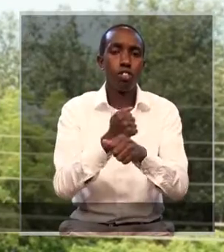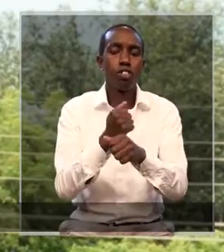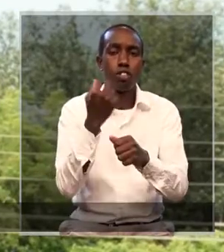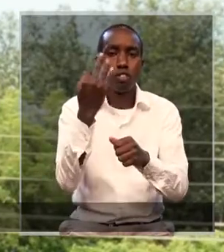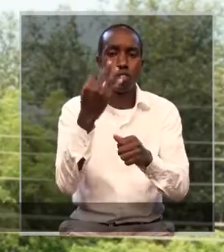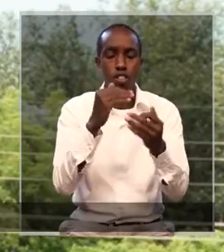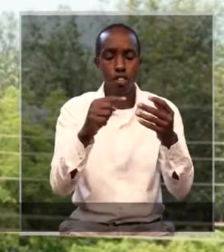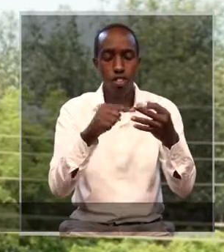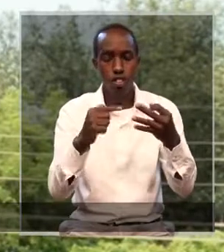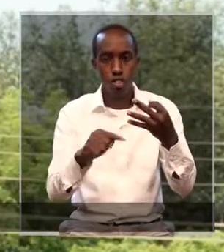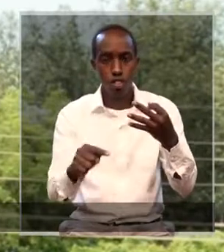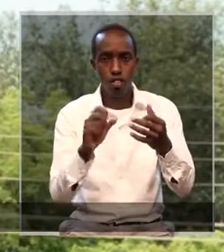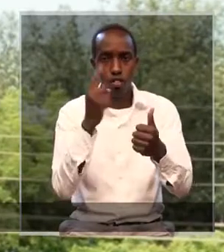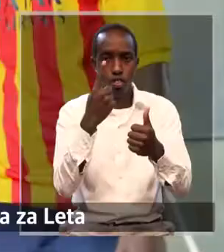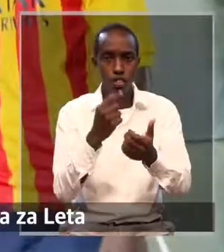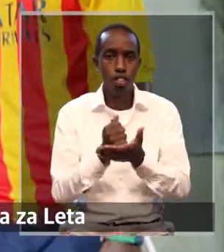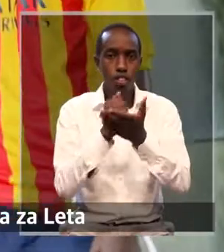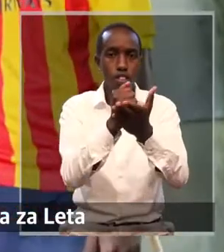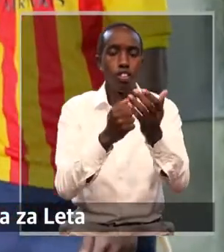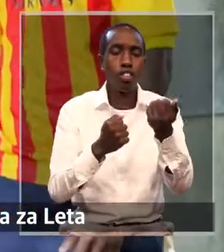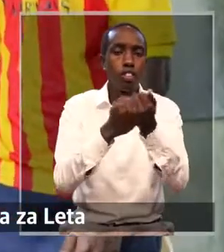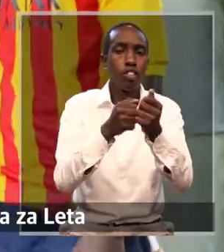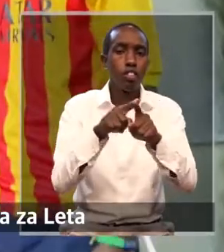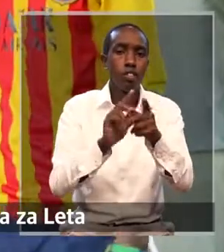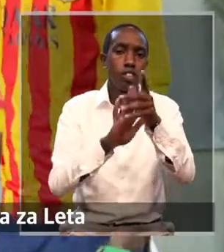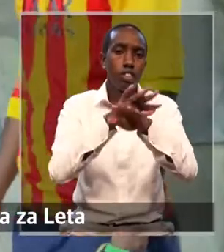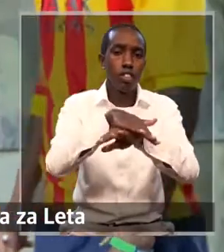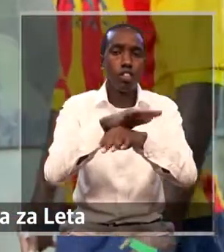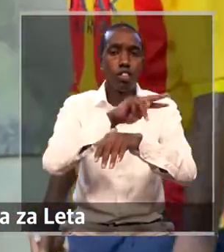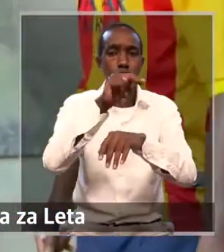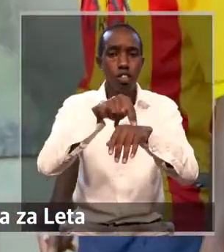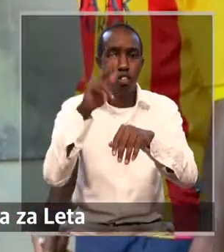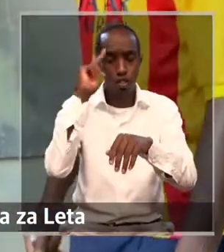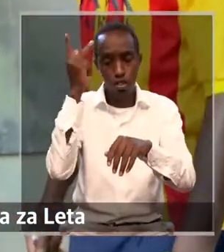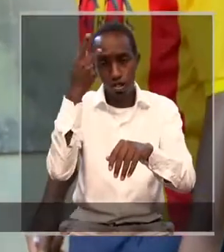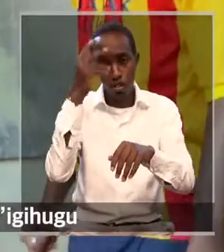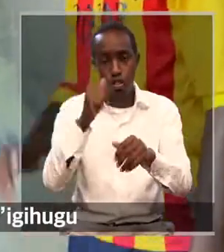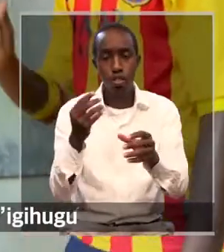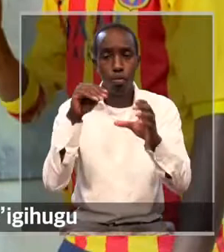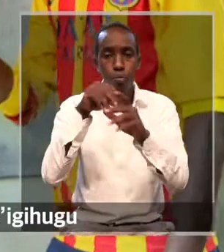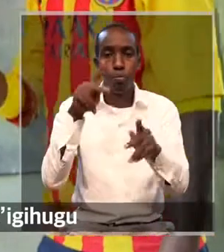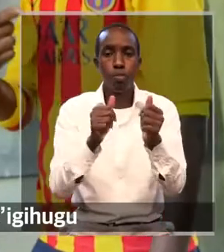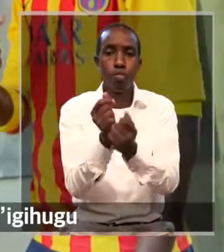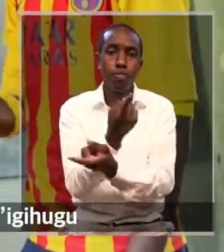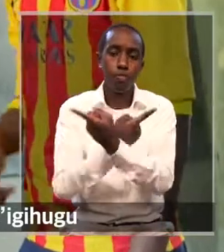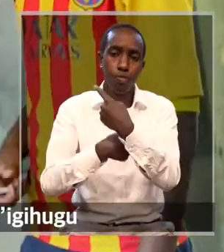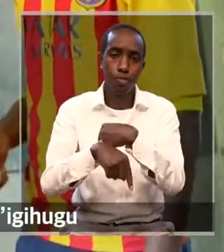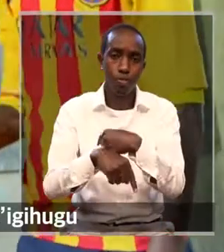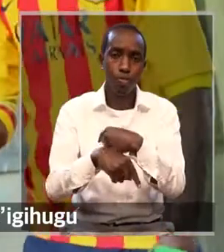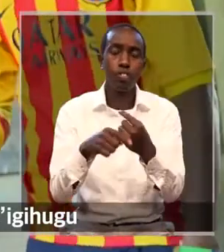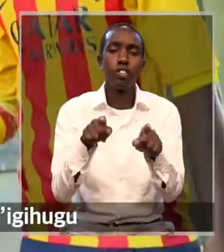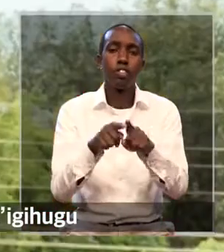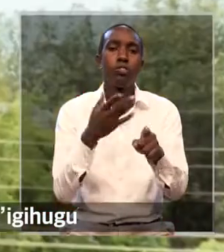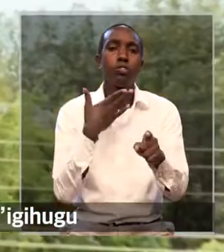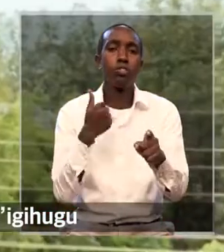at three levels. We wanted to help support and influence national policy so that it's more inclusive of people with disabilities.